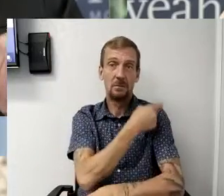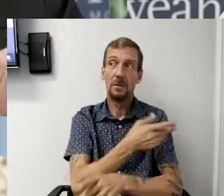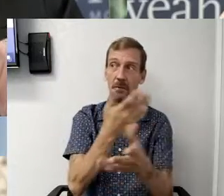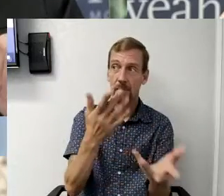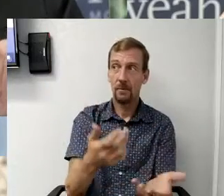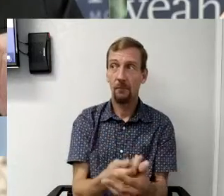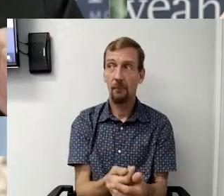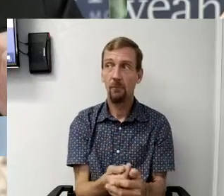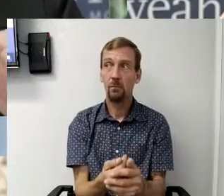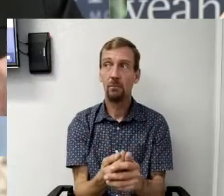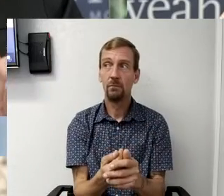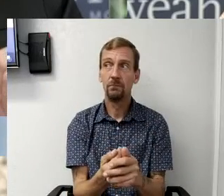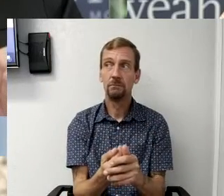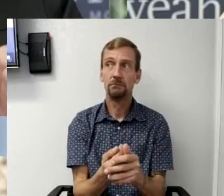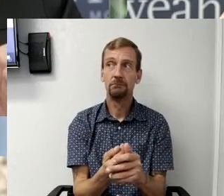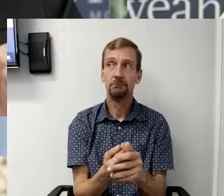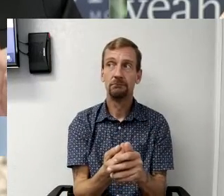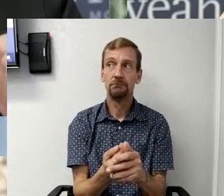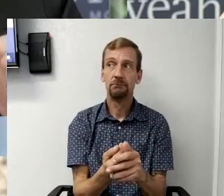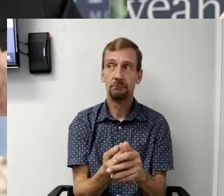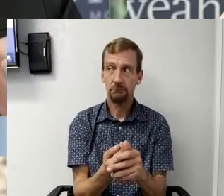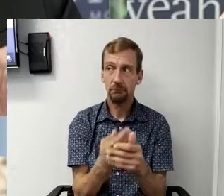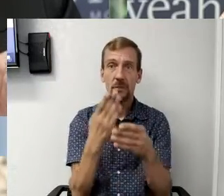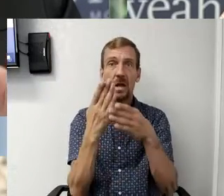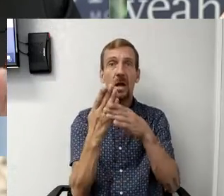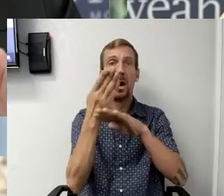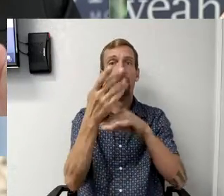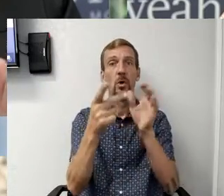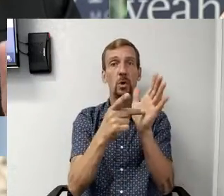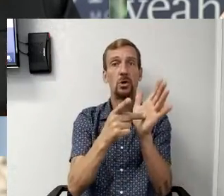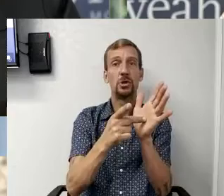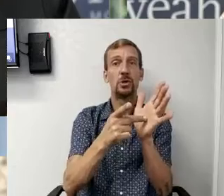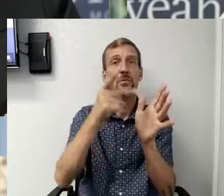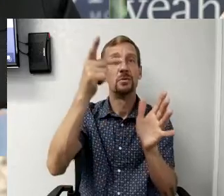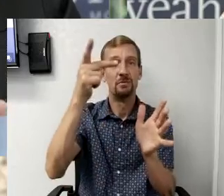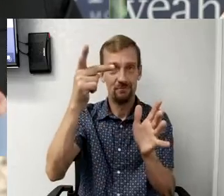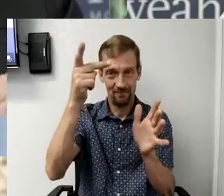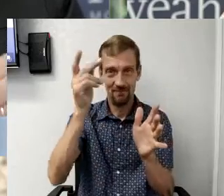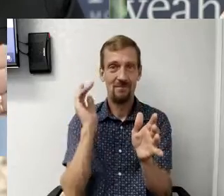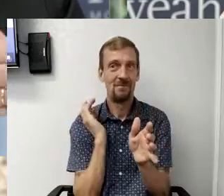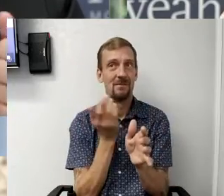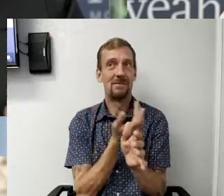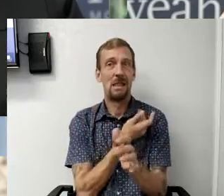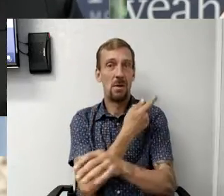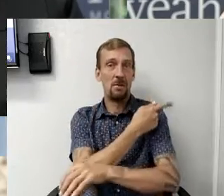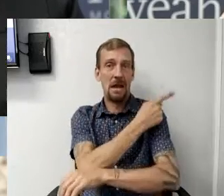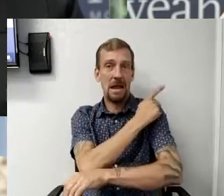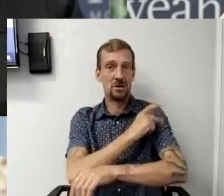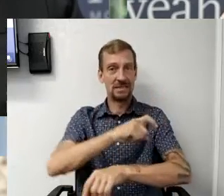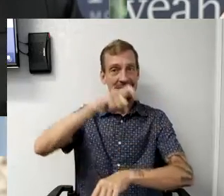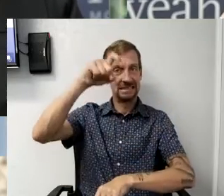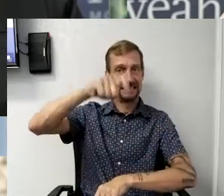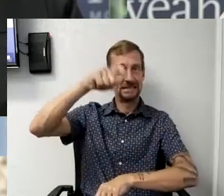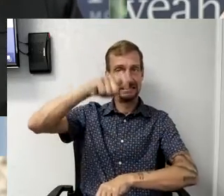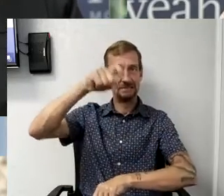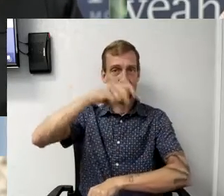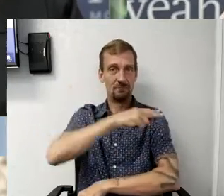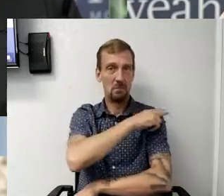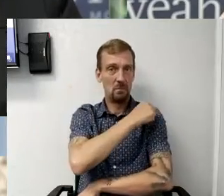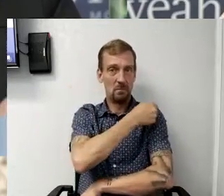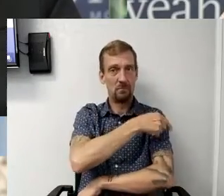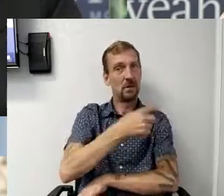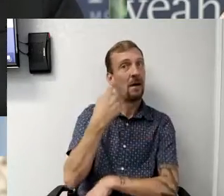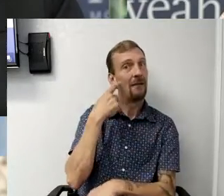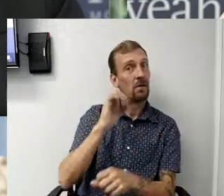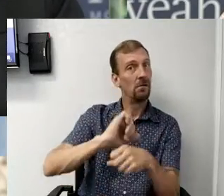had over double the number of patients need hospitalization for